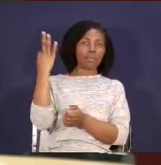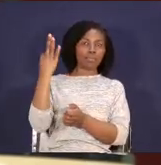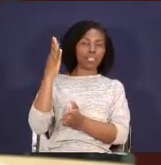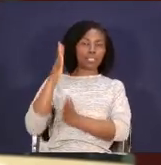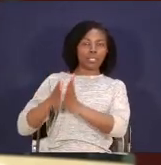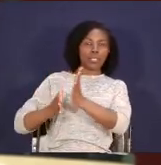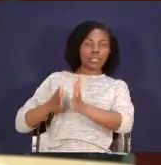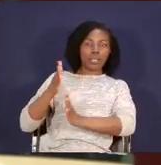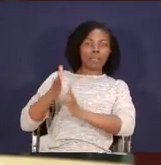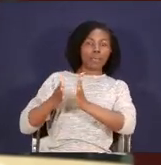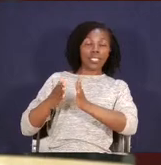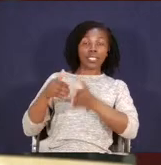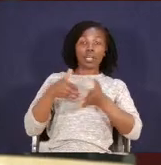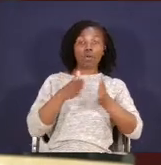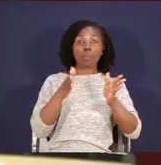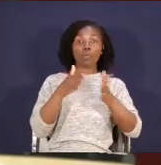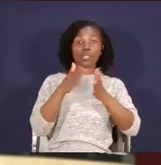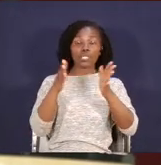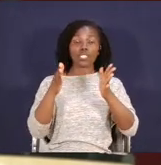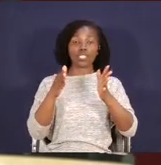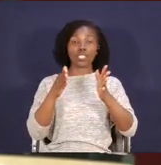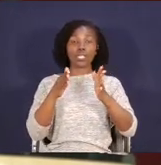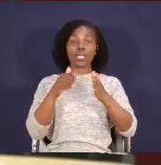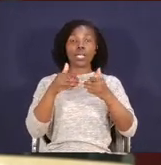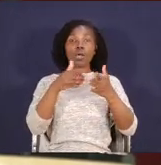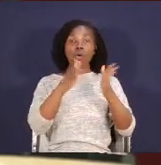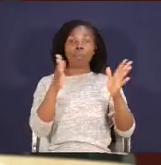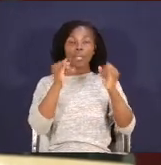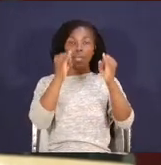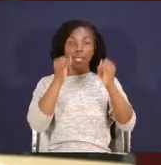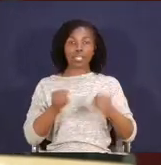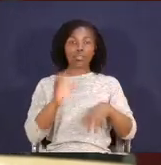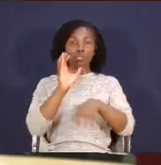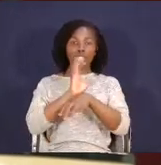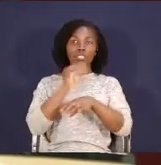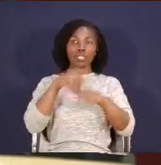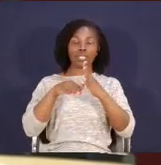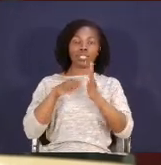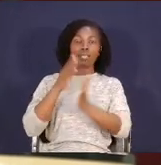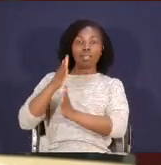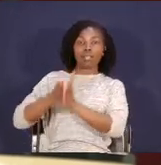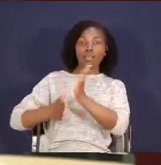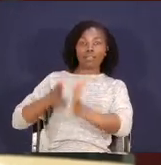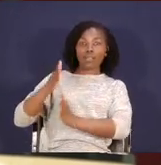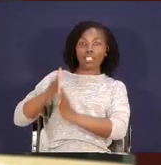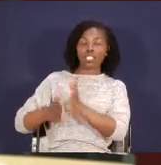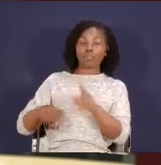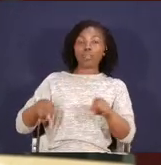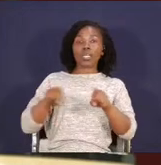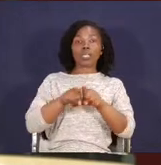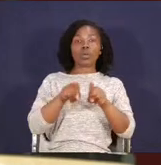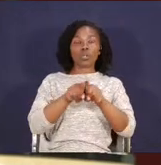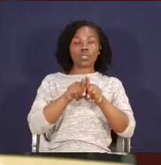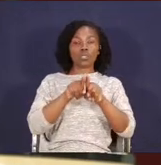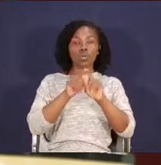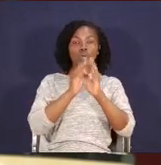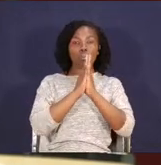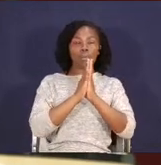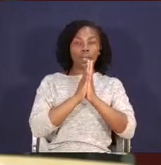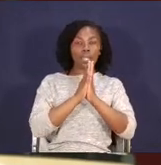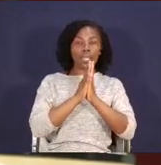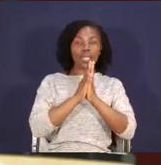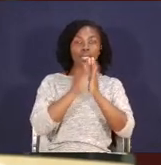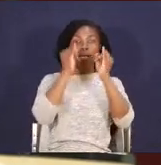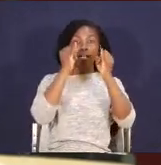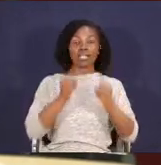had the joy of opening a new church plant yesterday in Naivasha, and also ordaining a new